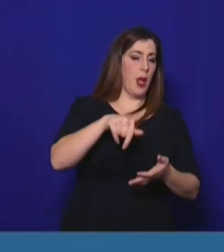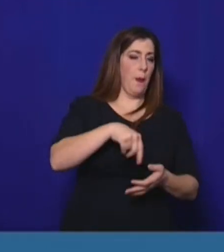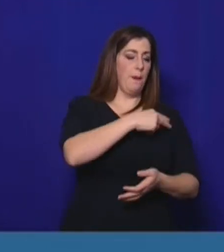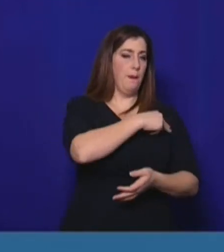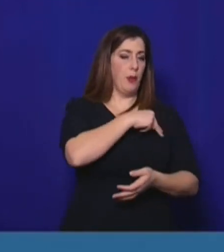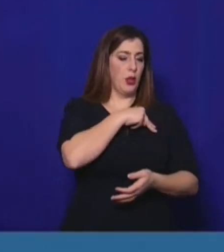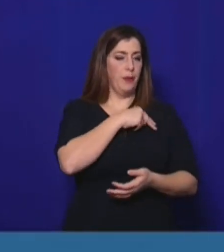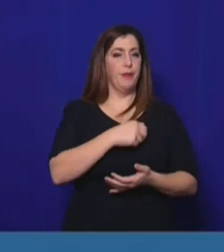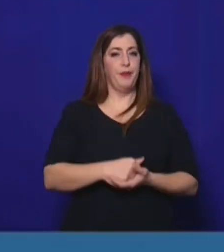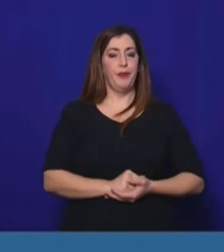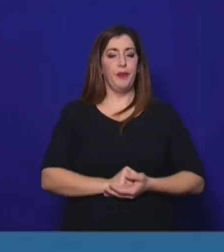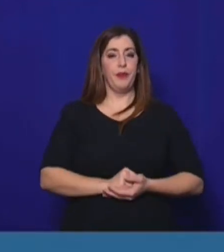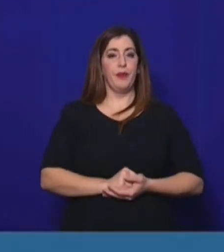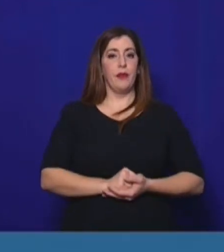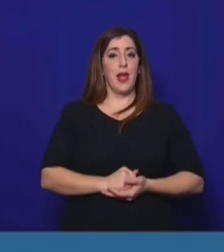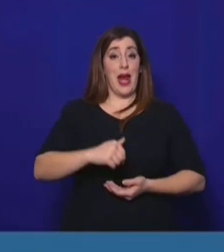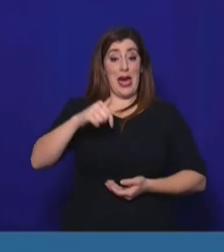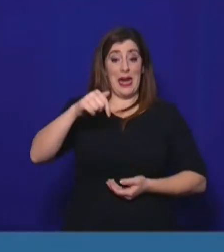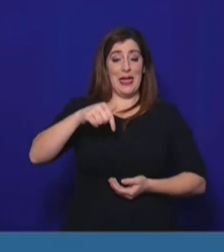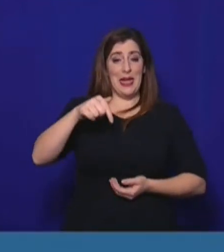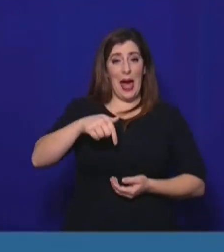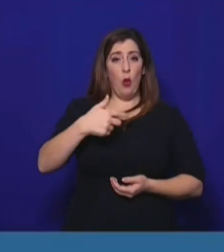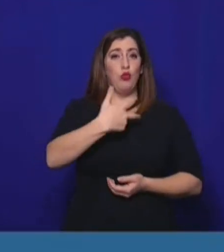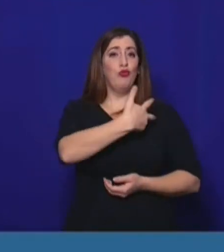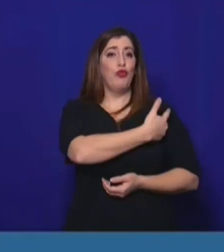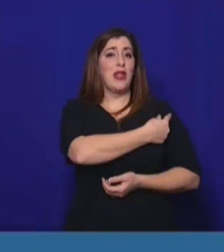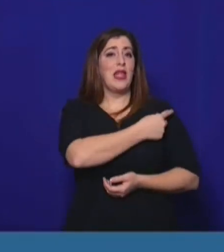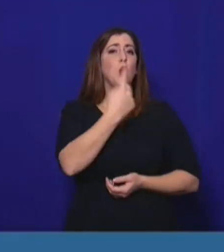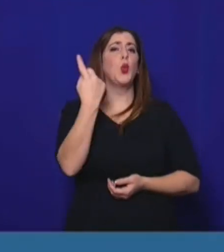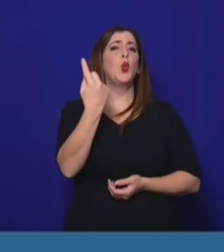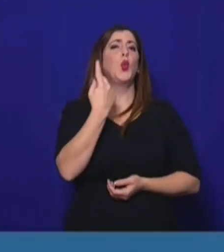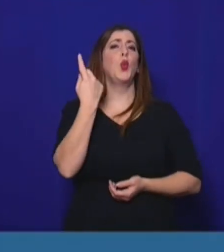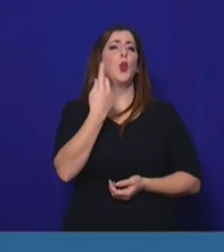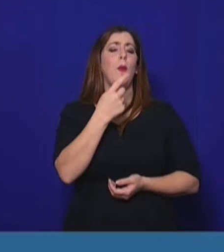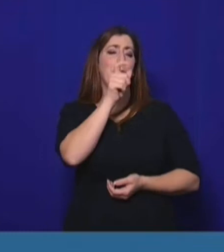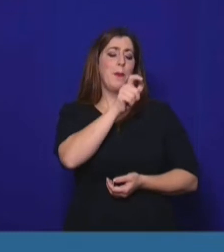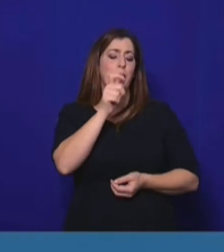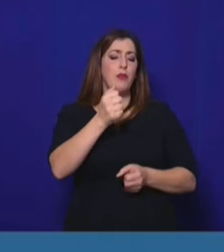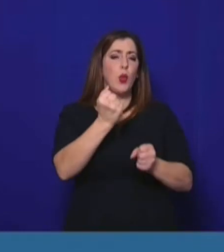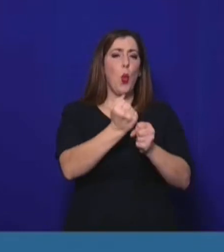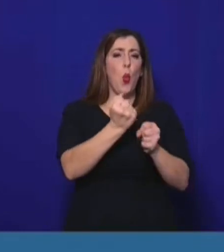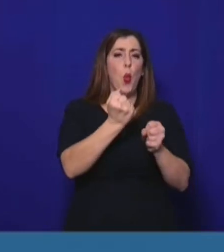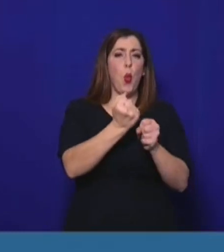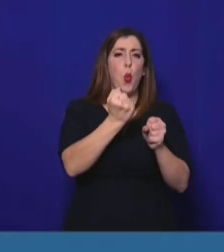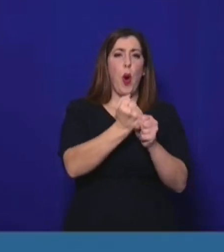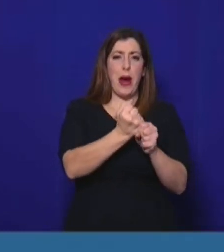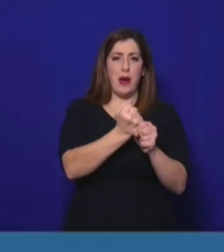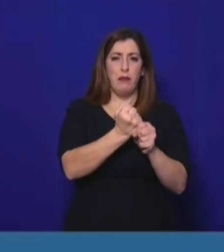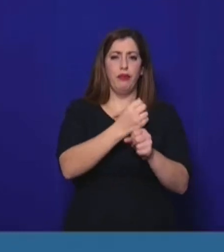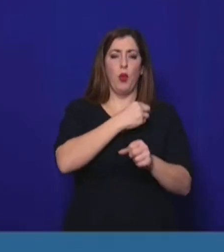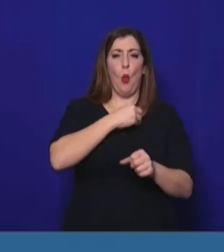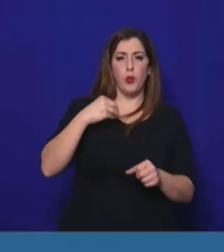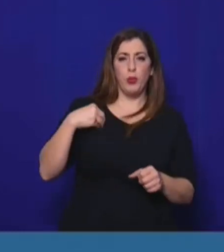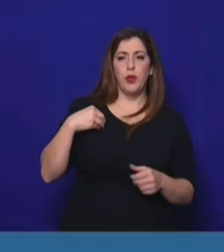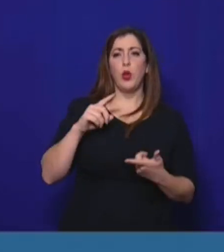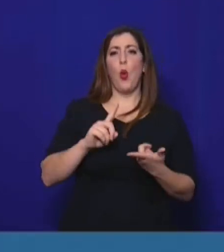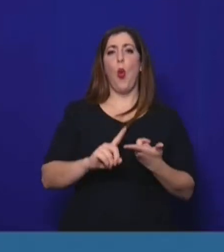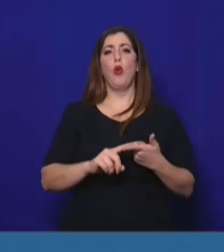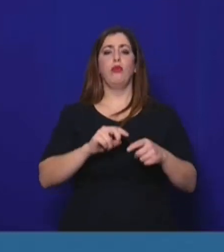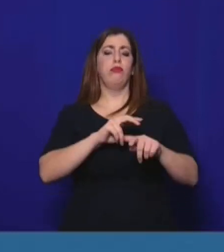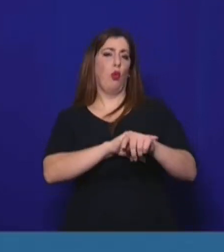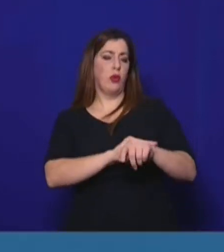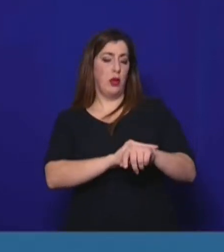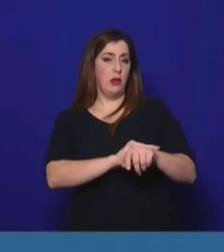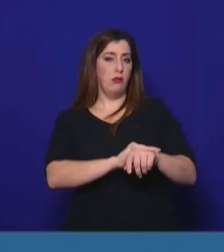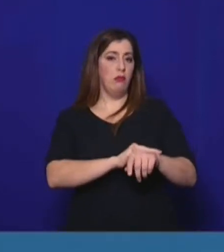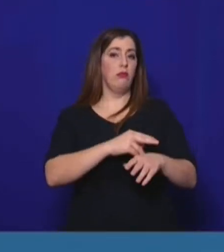currently, we are vaccinating those people who work within the clinical settings, within hospitals, and also those people who are in direct